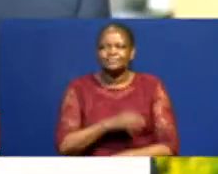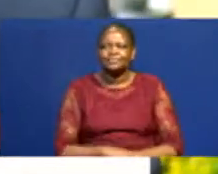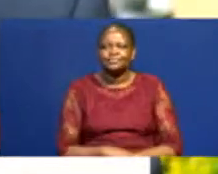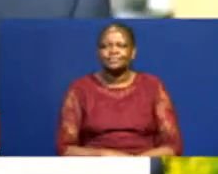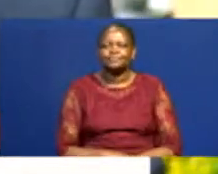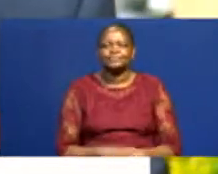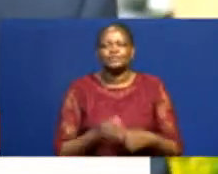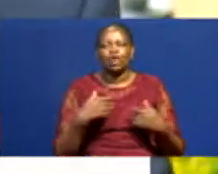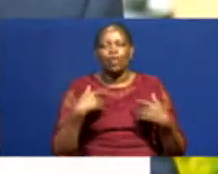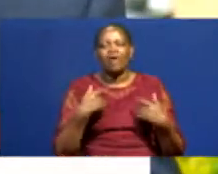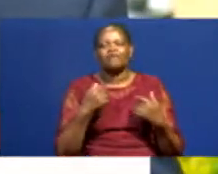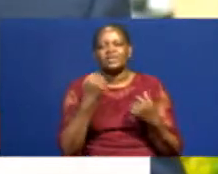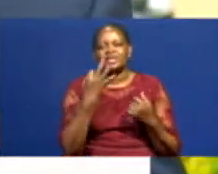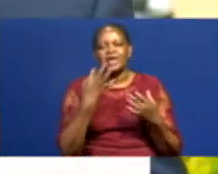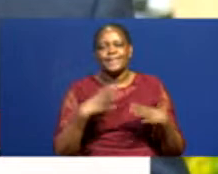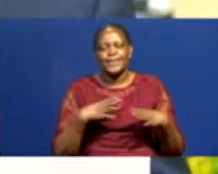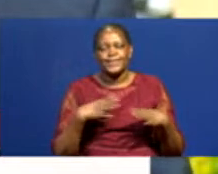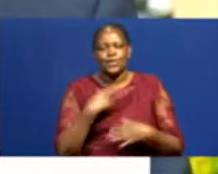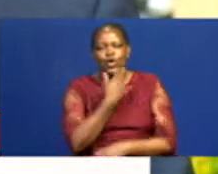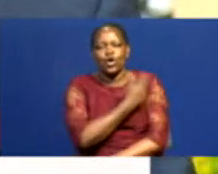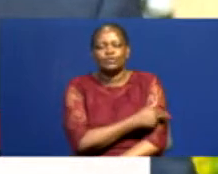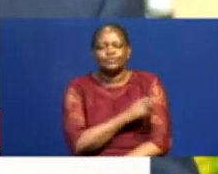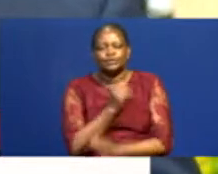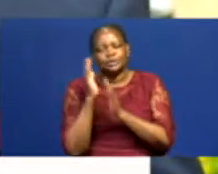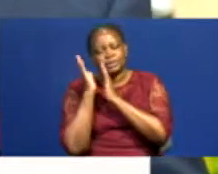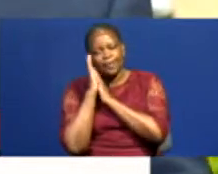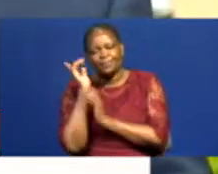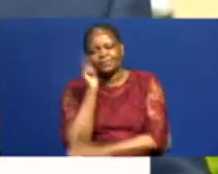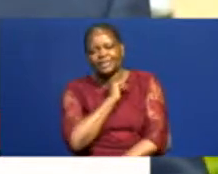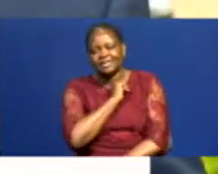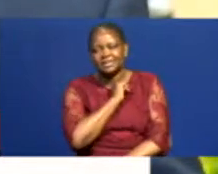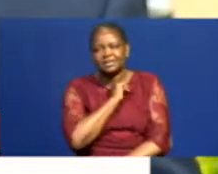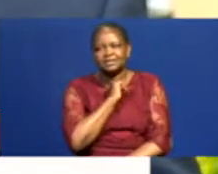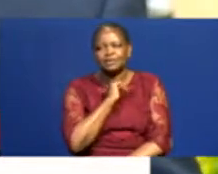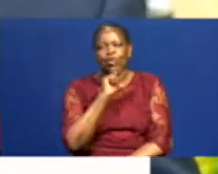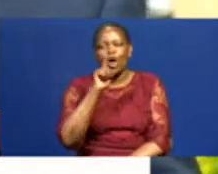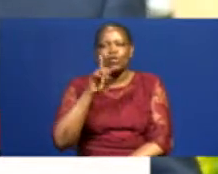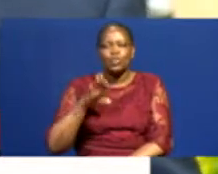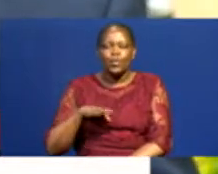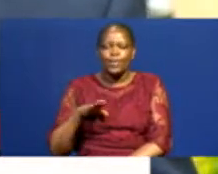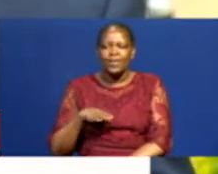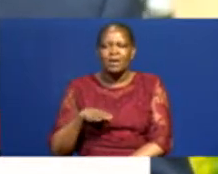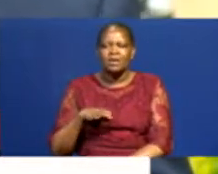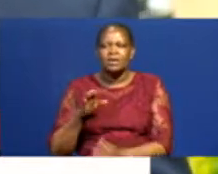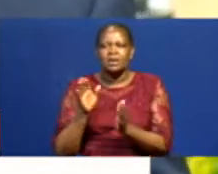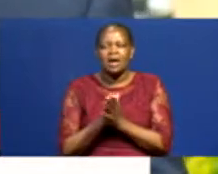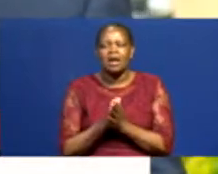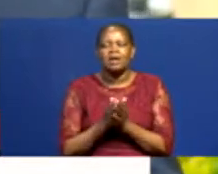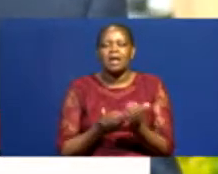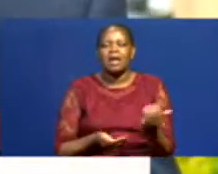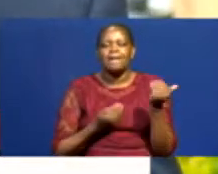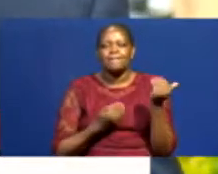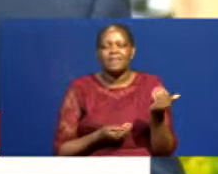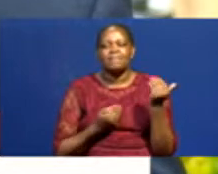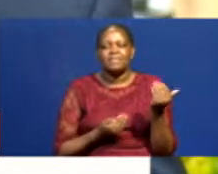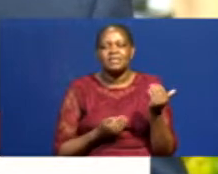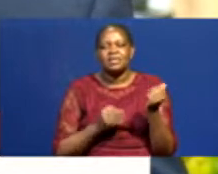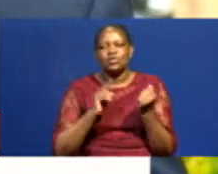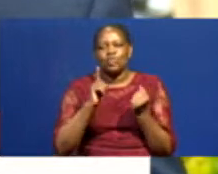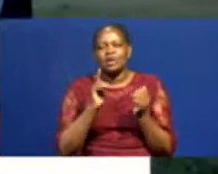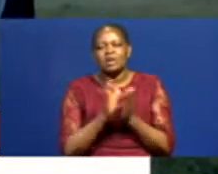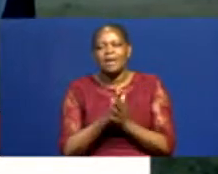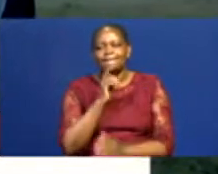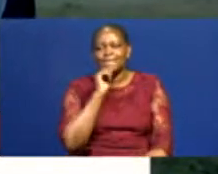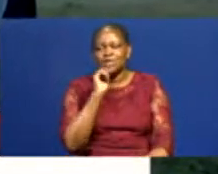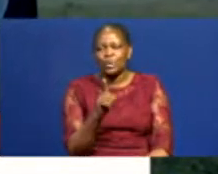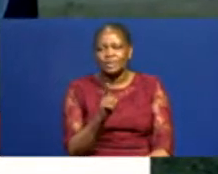Sahi tuko na watu watatu wako kwa hospitali wamelazwa. Mama mmoja na mtoto mmoja na mwanaume